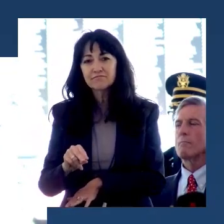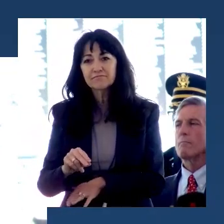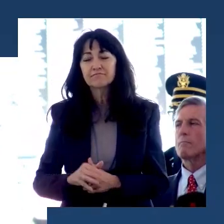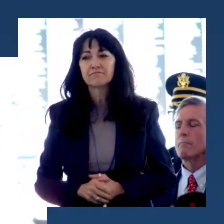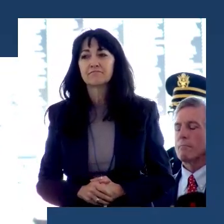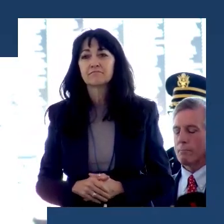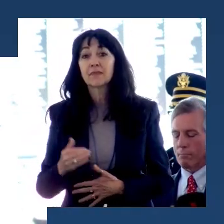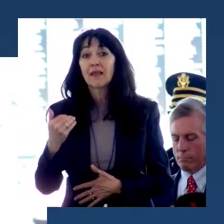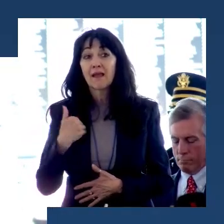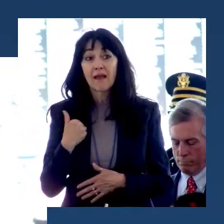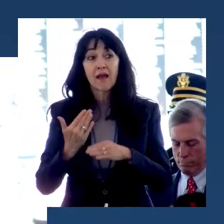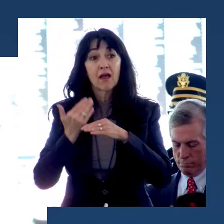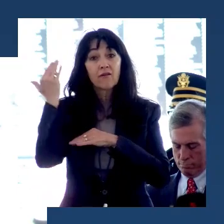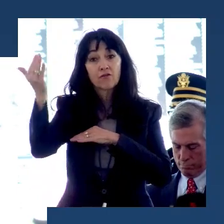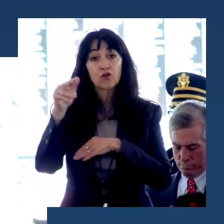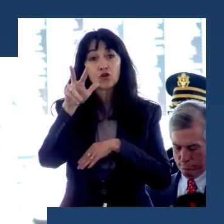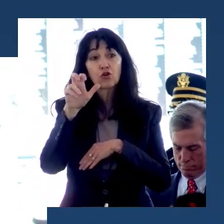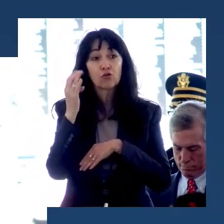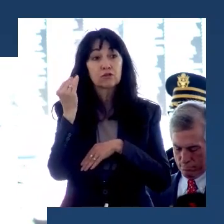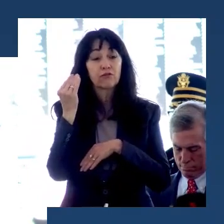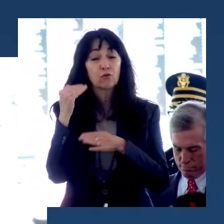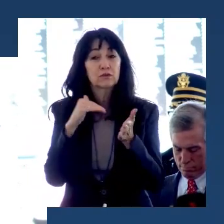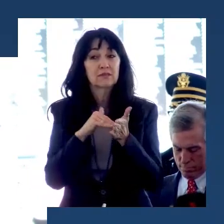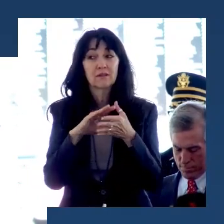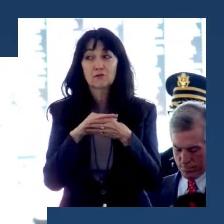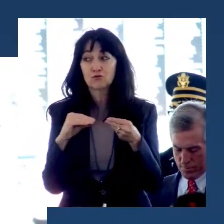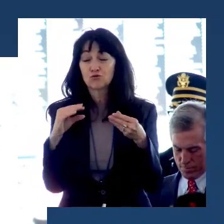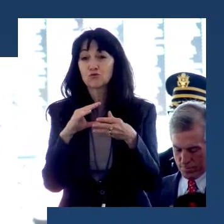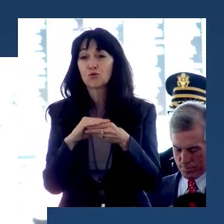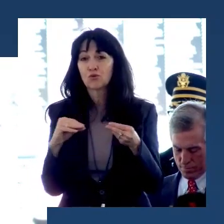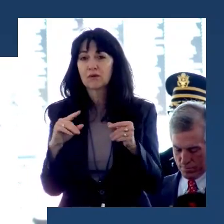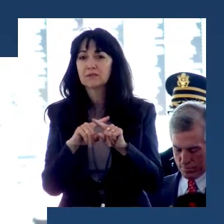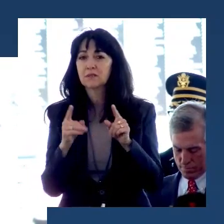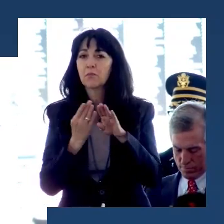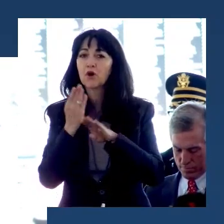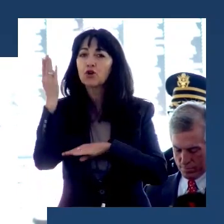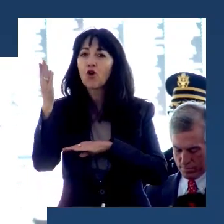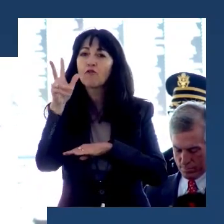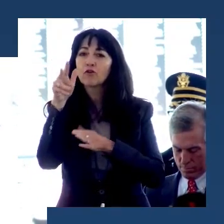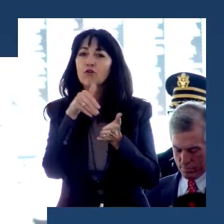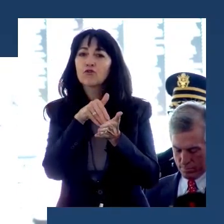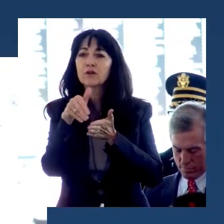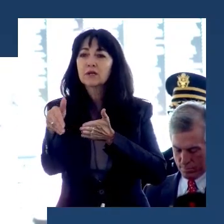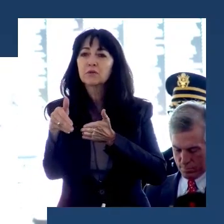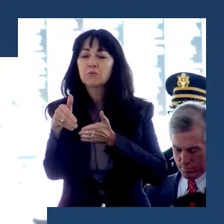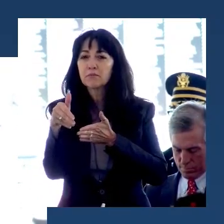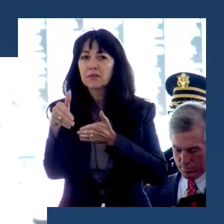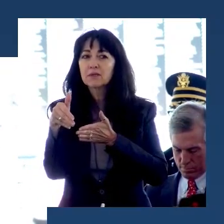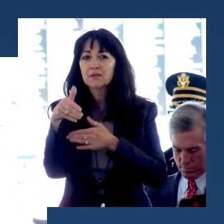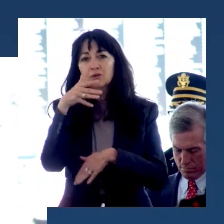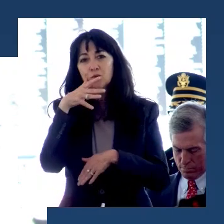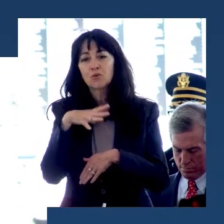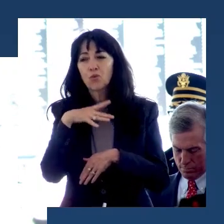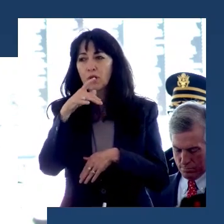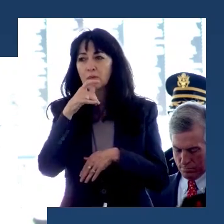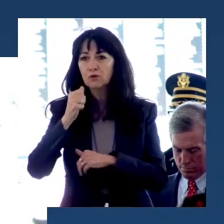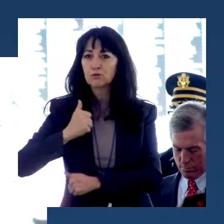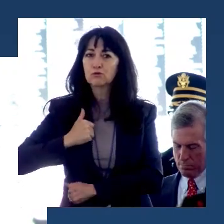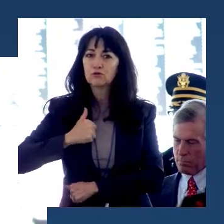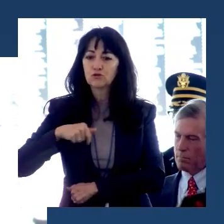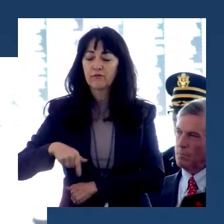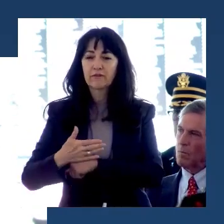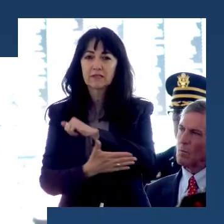than 314,000 stories, but there are over 3 million women that have served this country. That means we